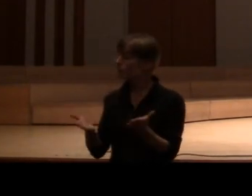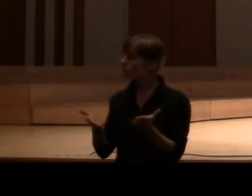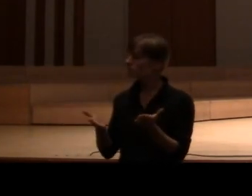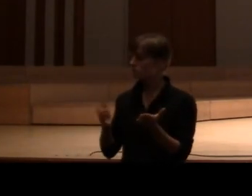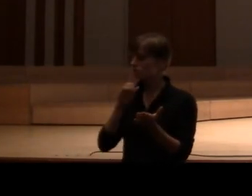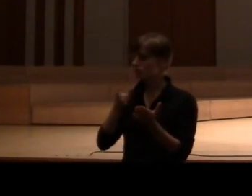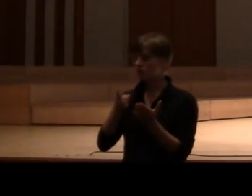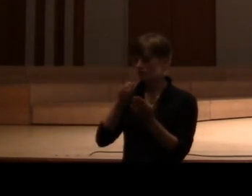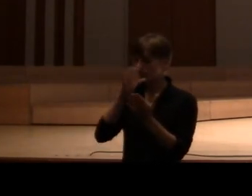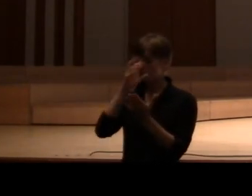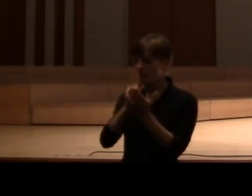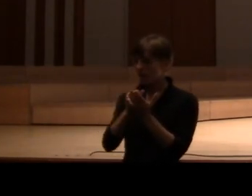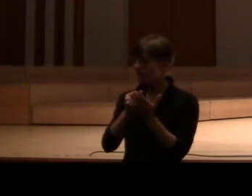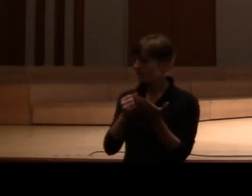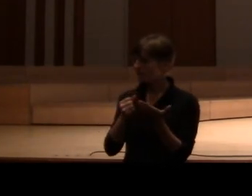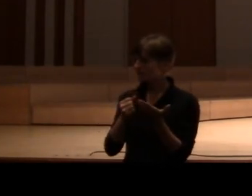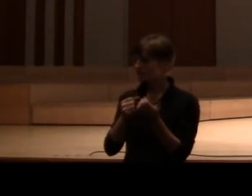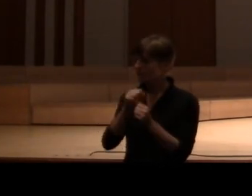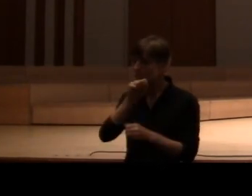read?